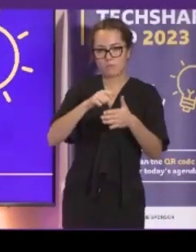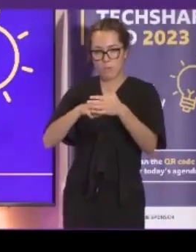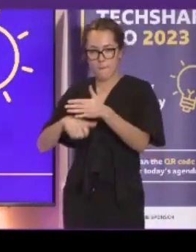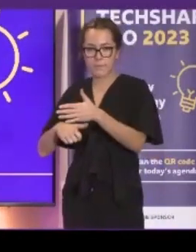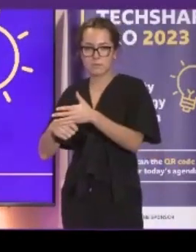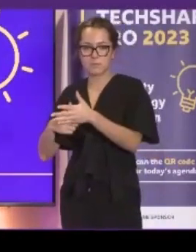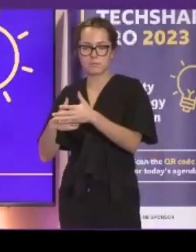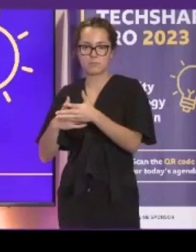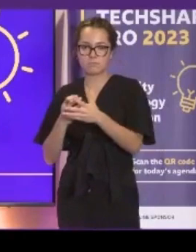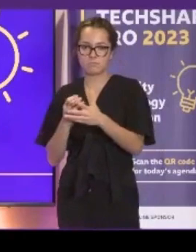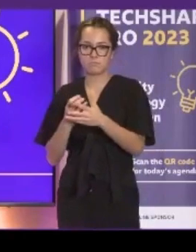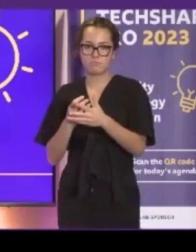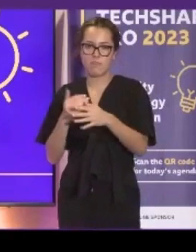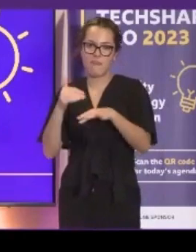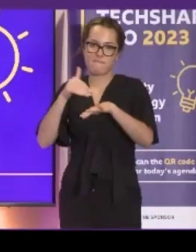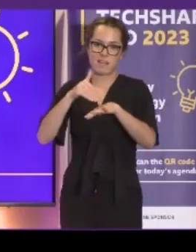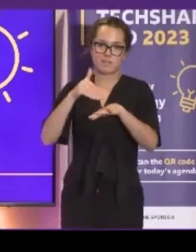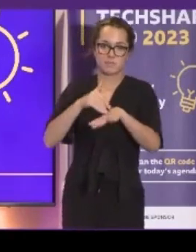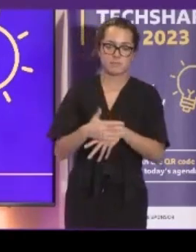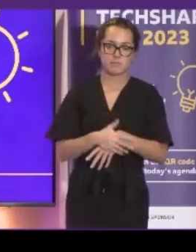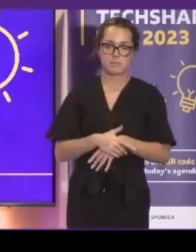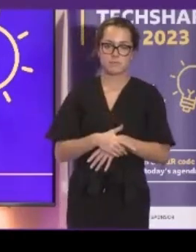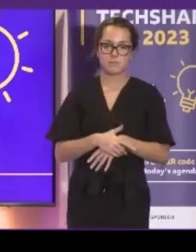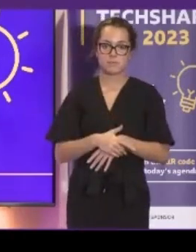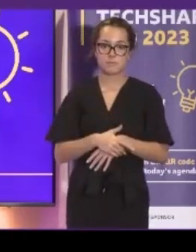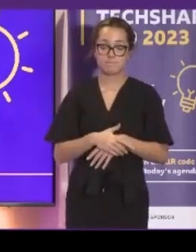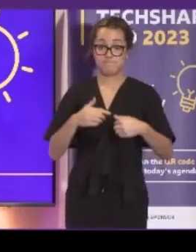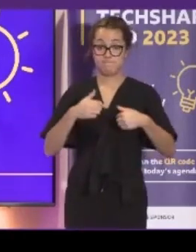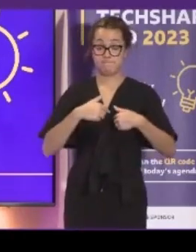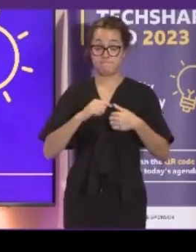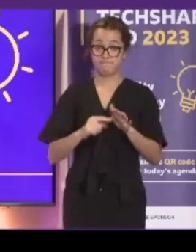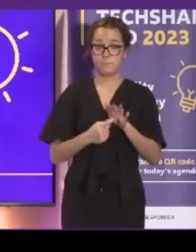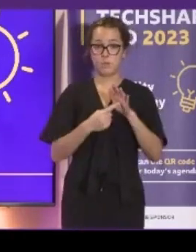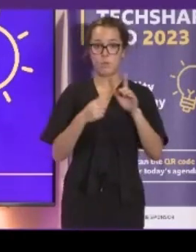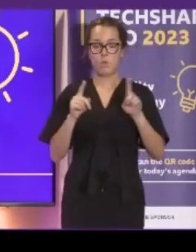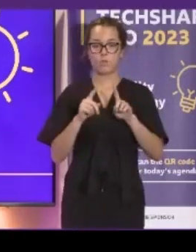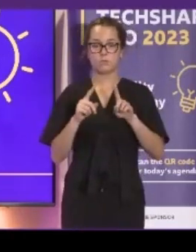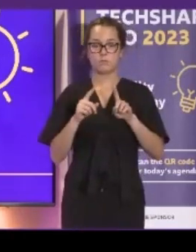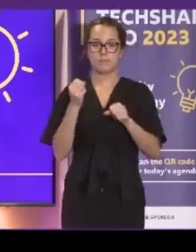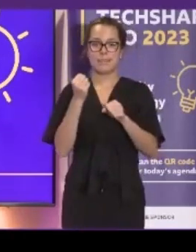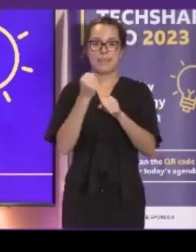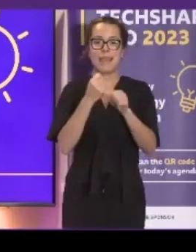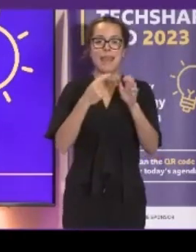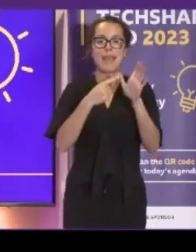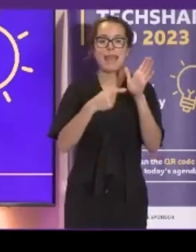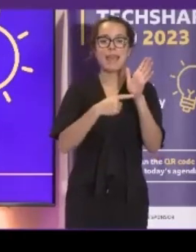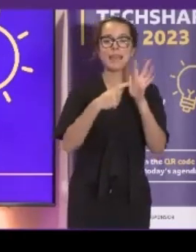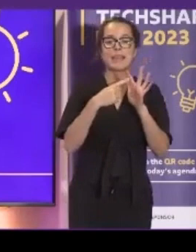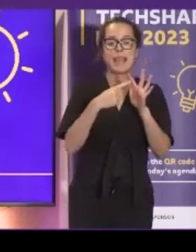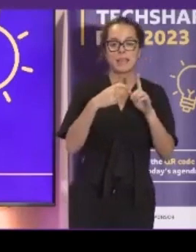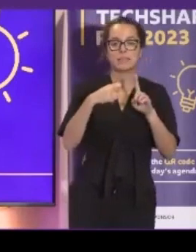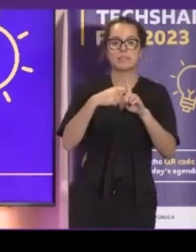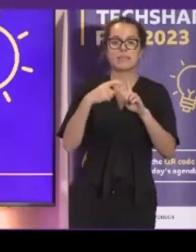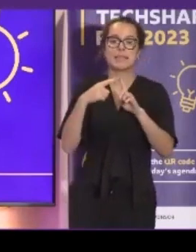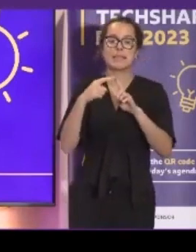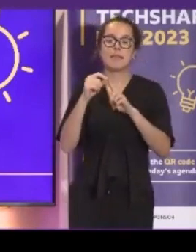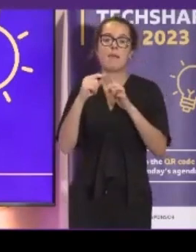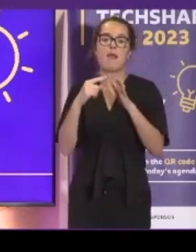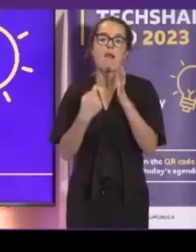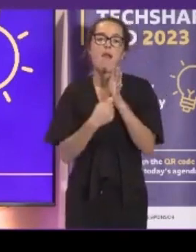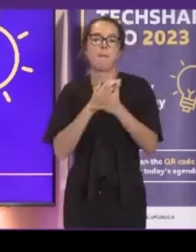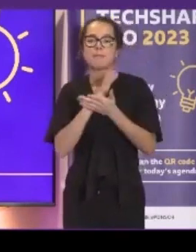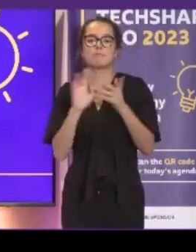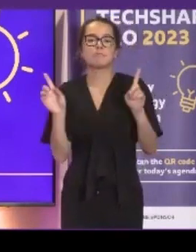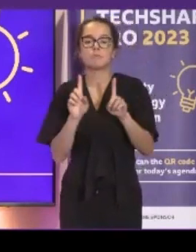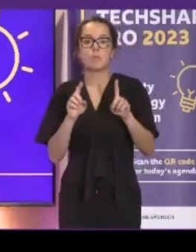do really well in this. Foremost for me is being a gatekeeper. So it's, you know, we see the majority of projects